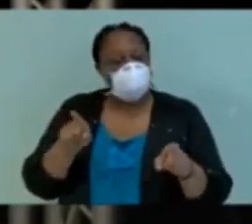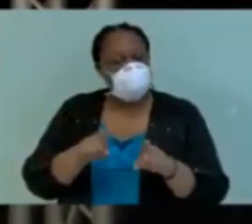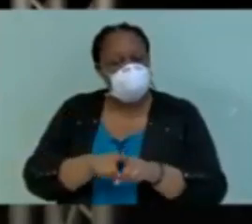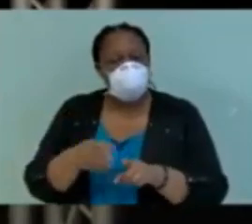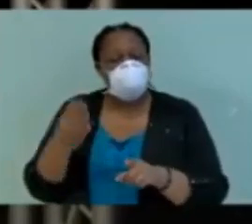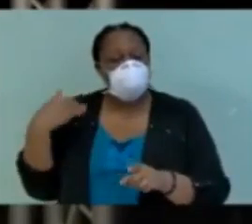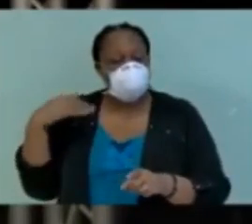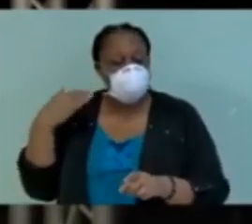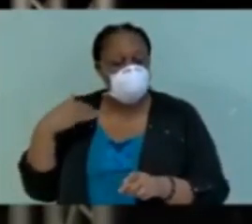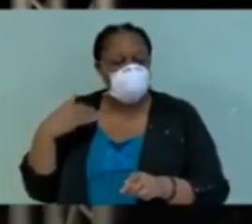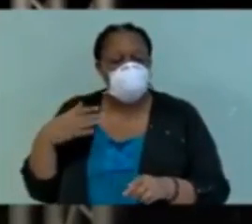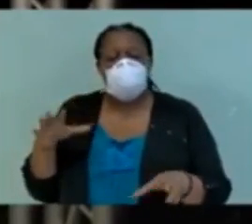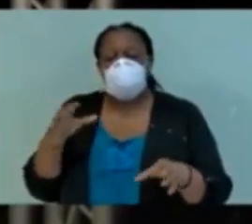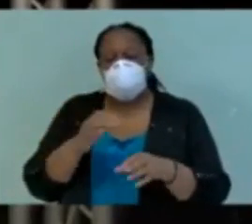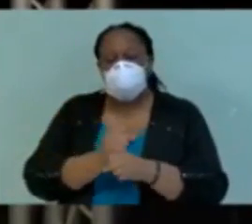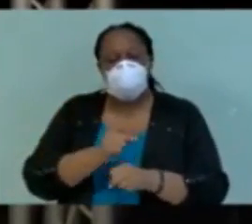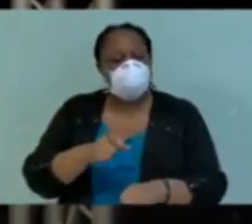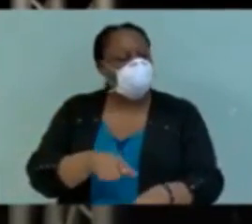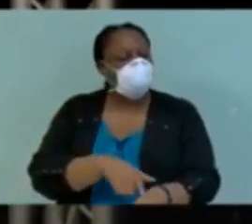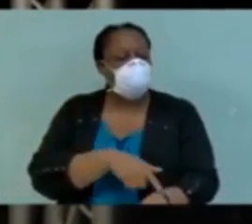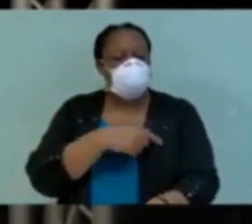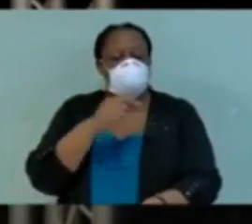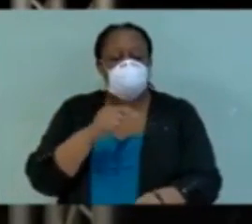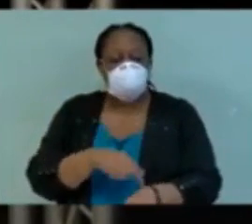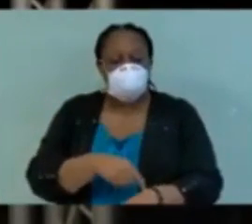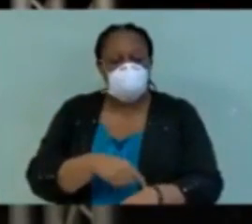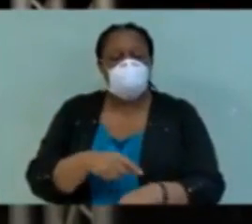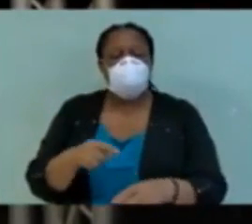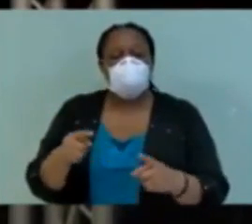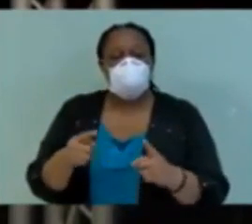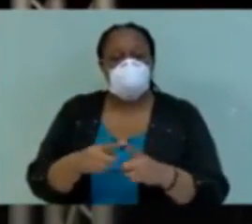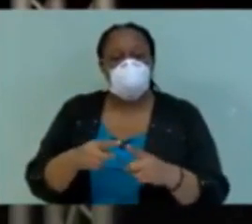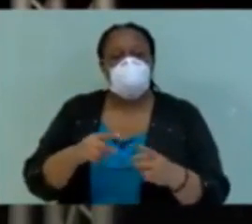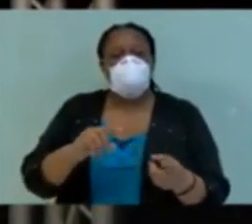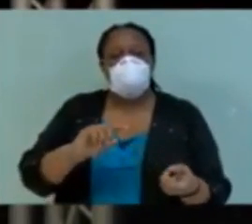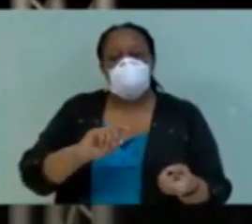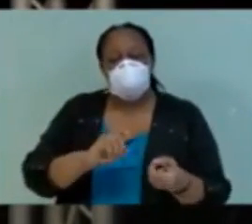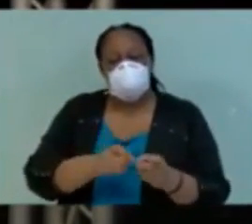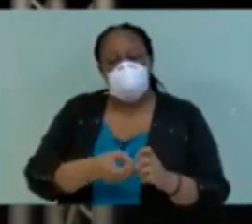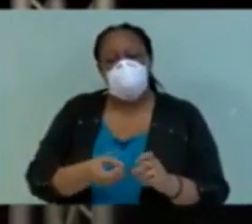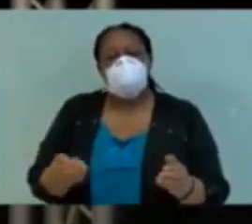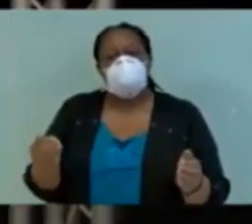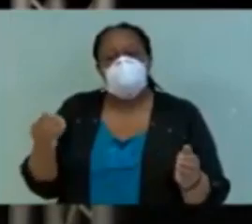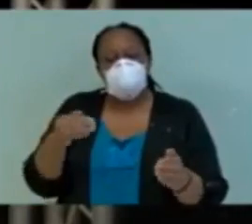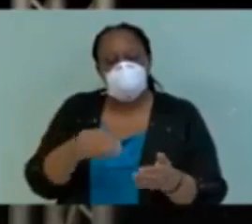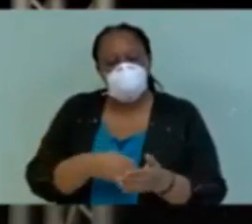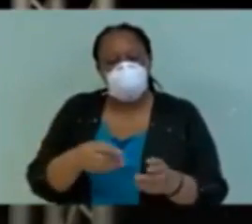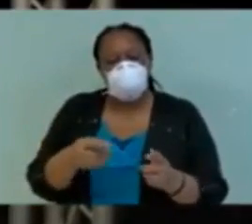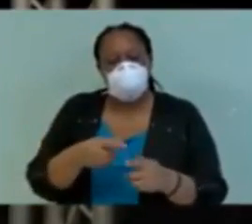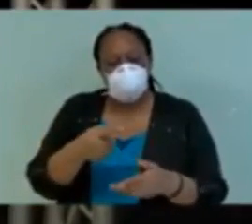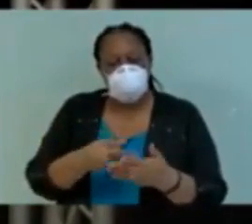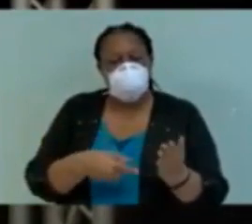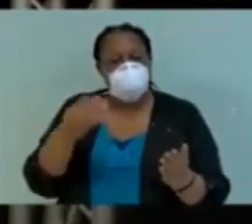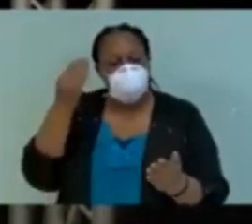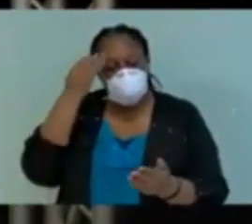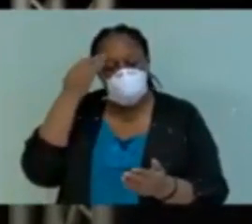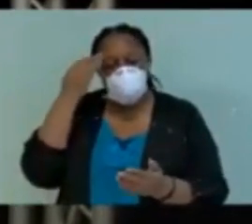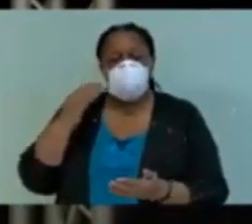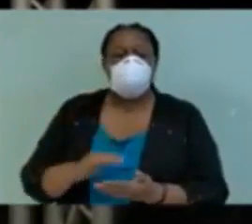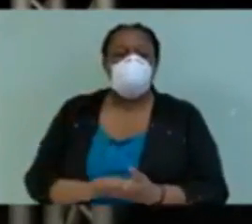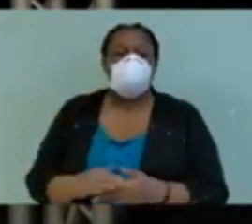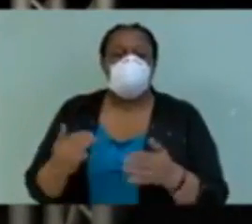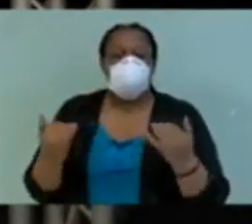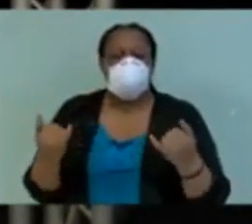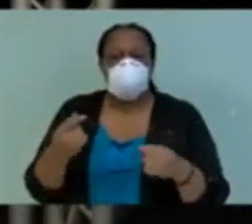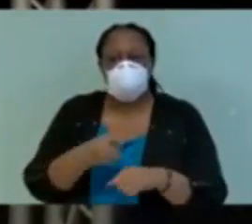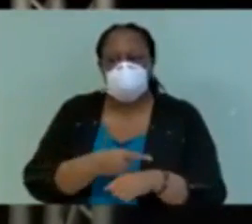managing the COVID-19 pandemic. It has been a rather challenging time for